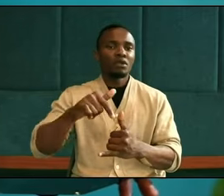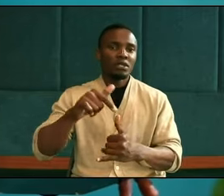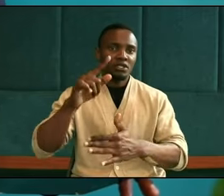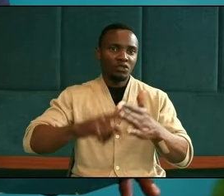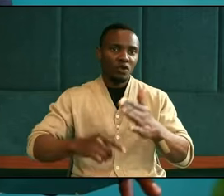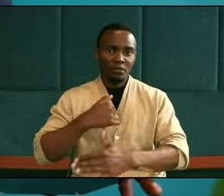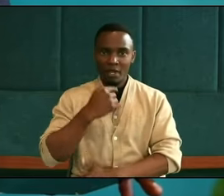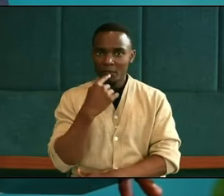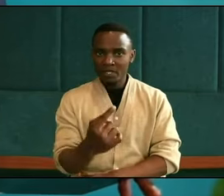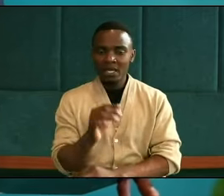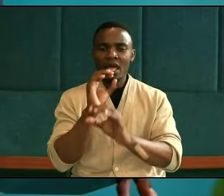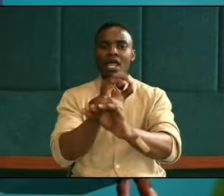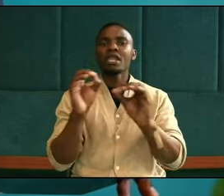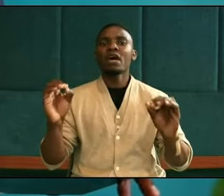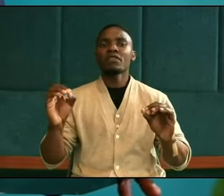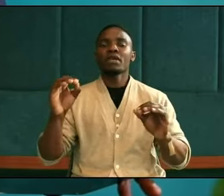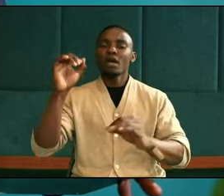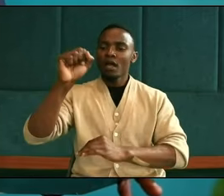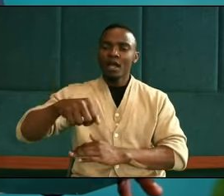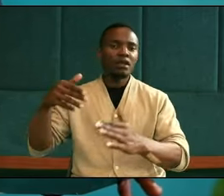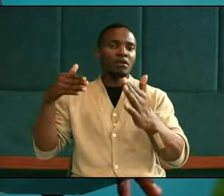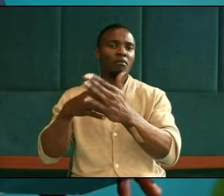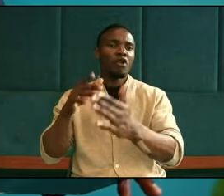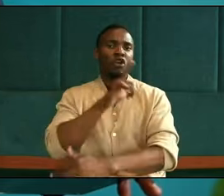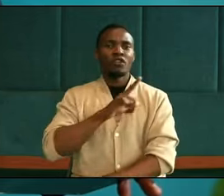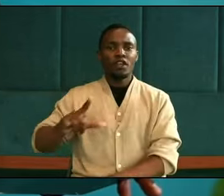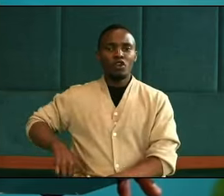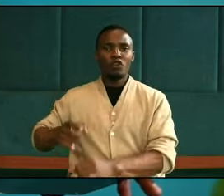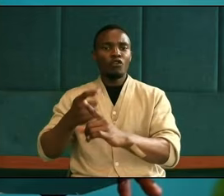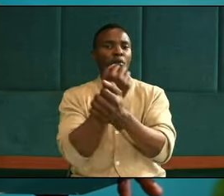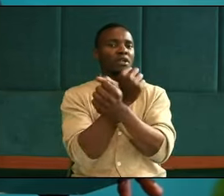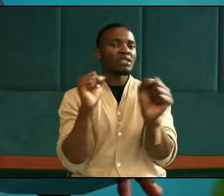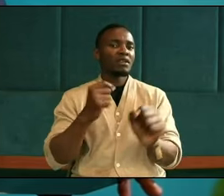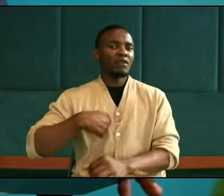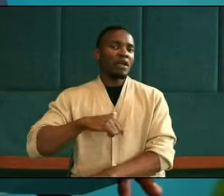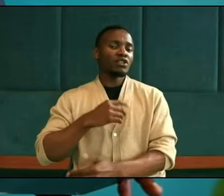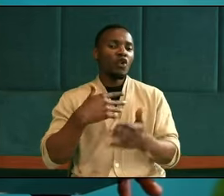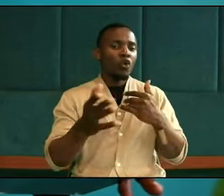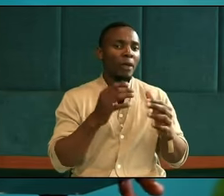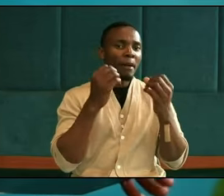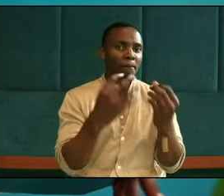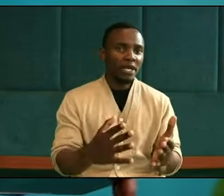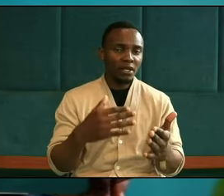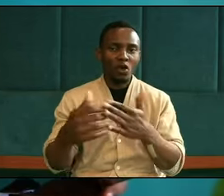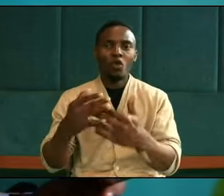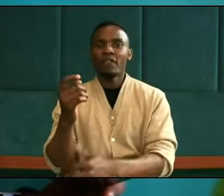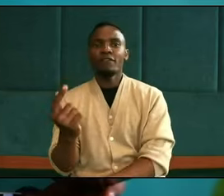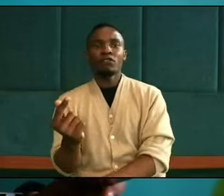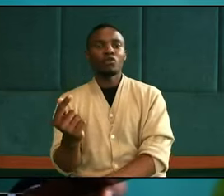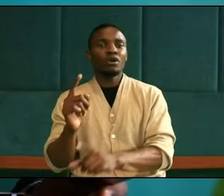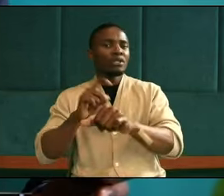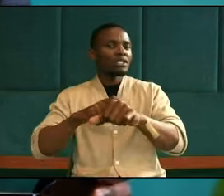that nothing can hinder the Lord from saving, whether by many or by few. When the Lord decides